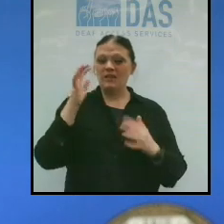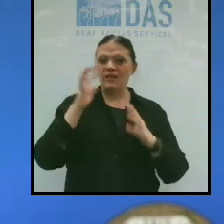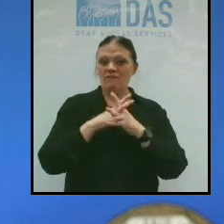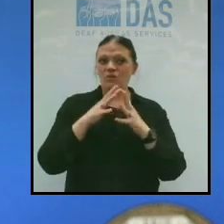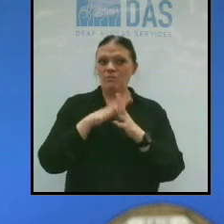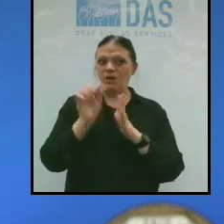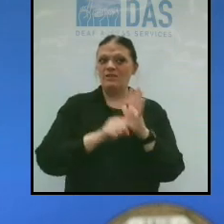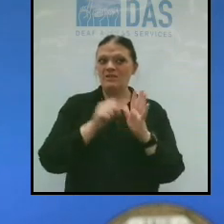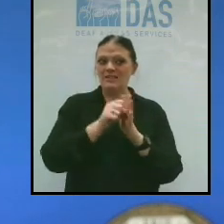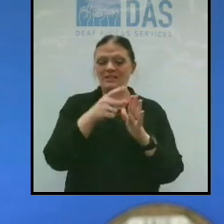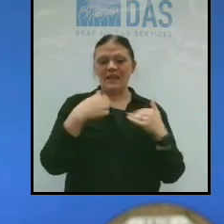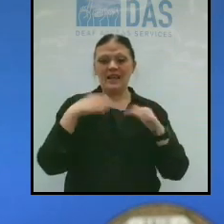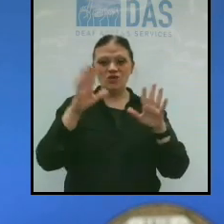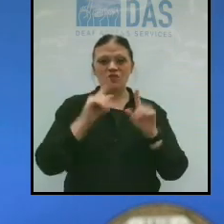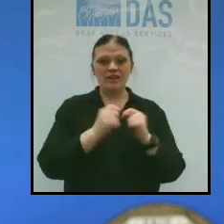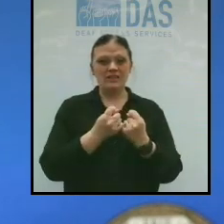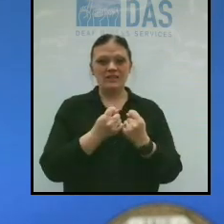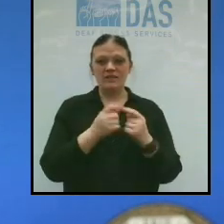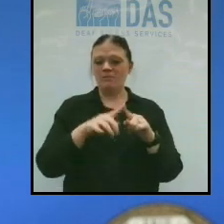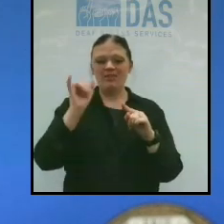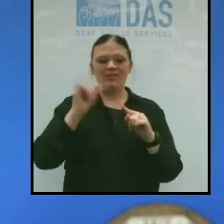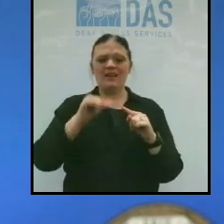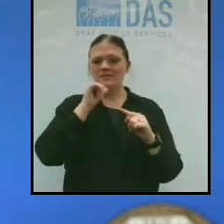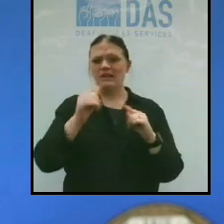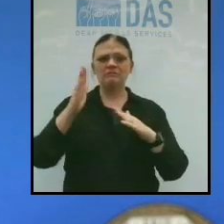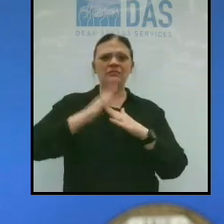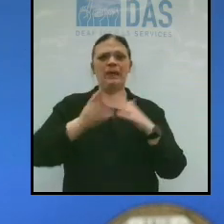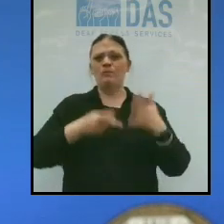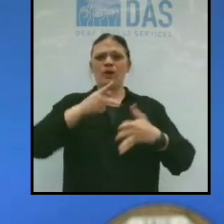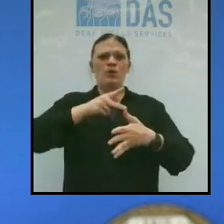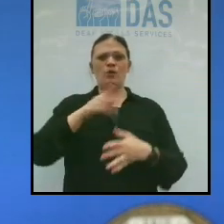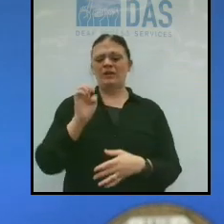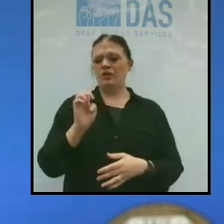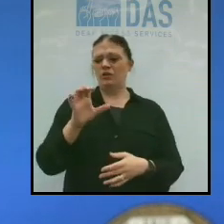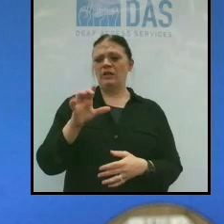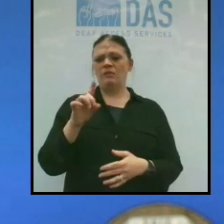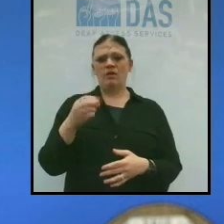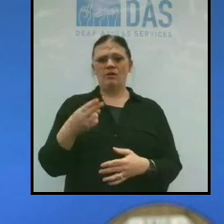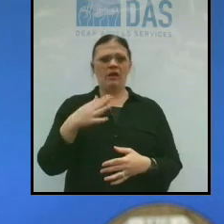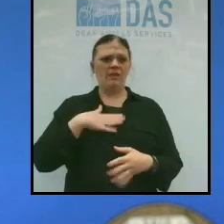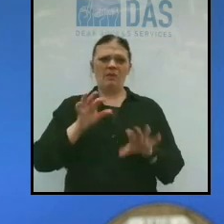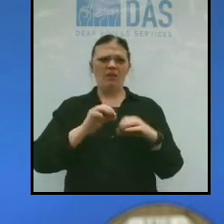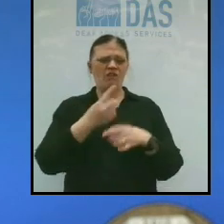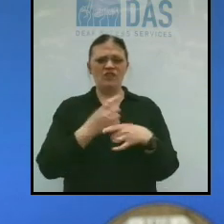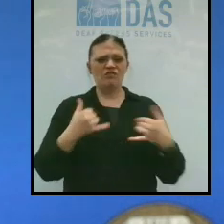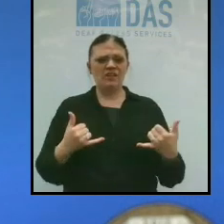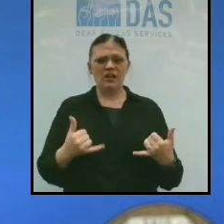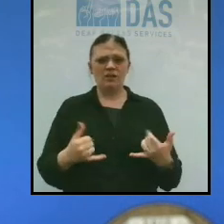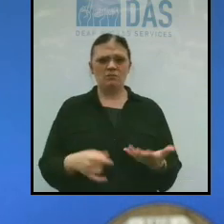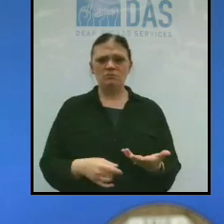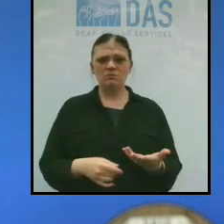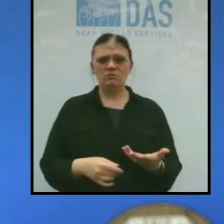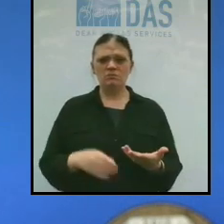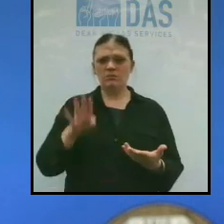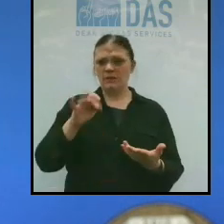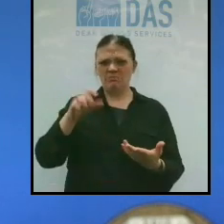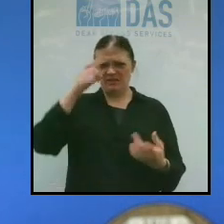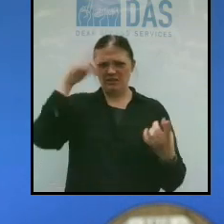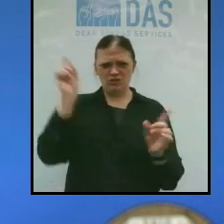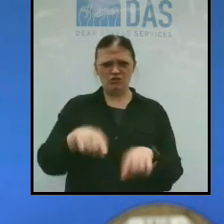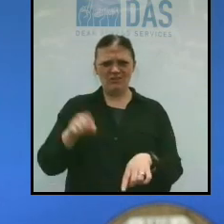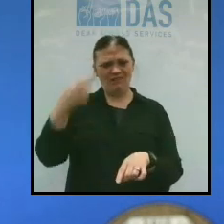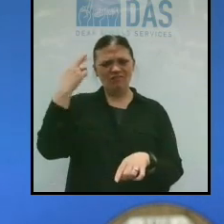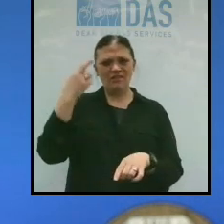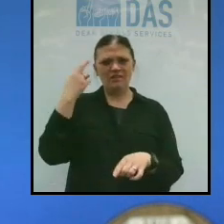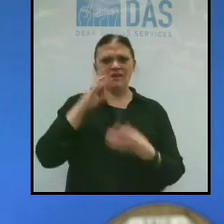team, but that is not the number one priority of the Erie County Department of Health and my office right now. And the Bills agreed. They